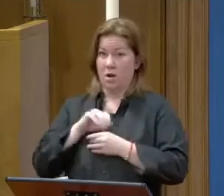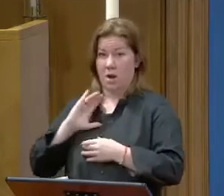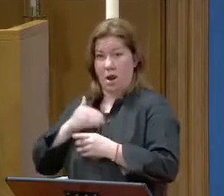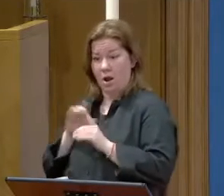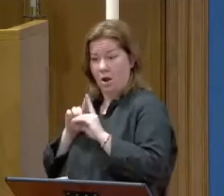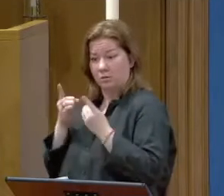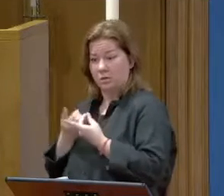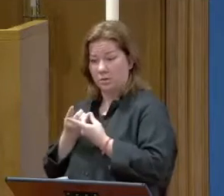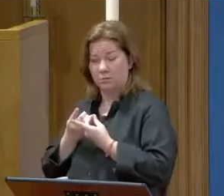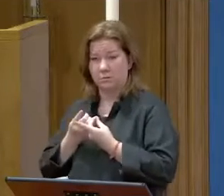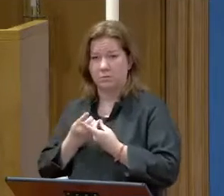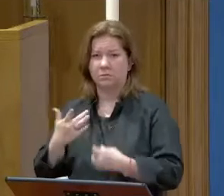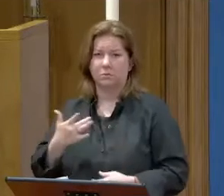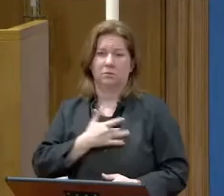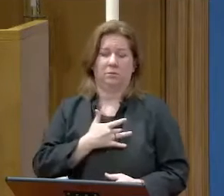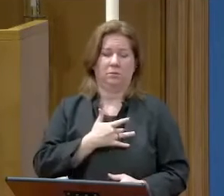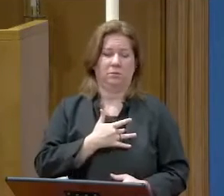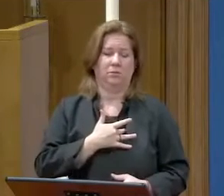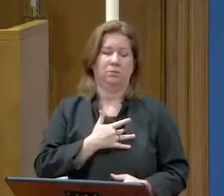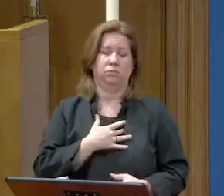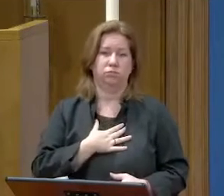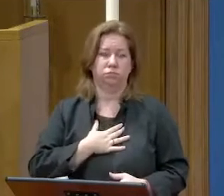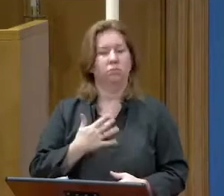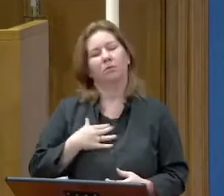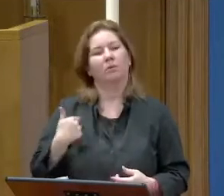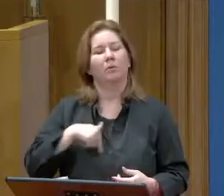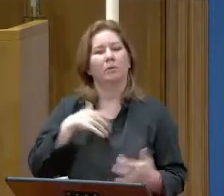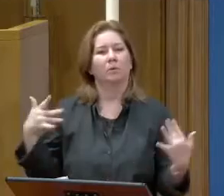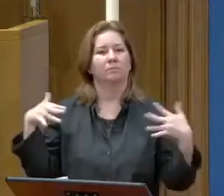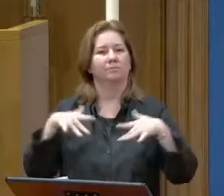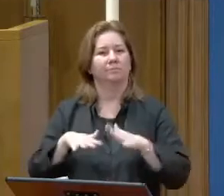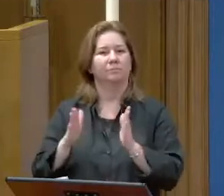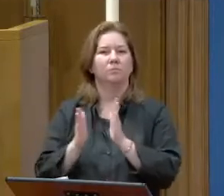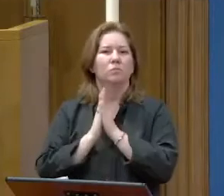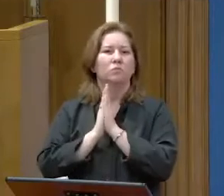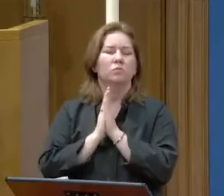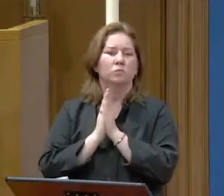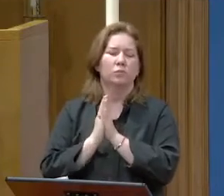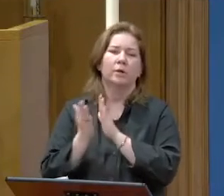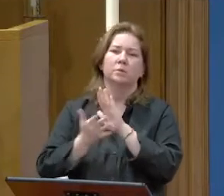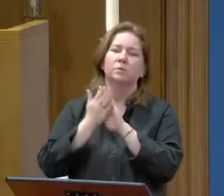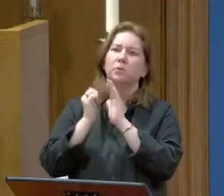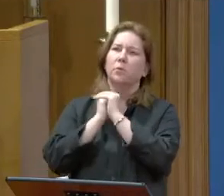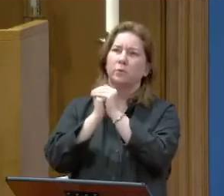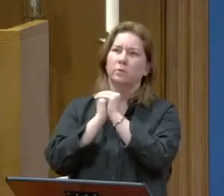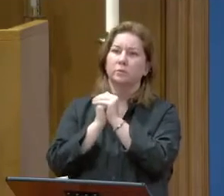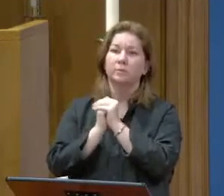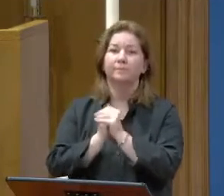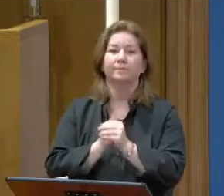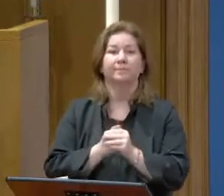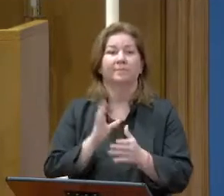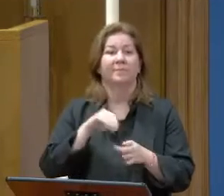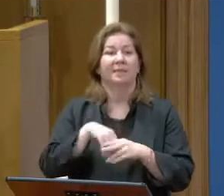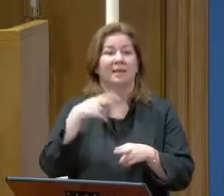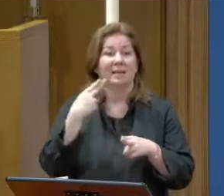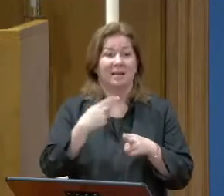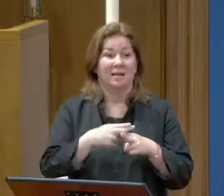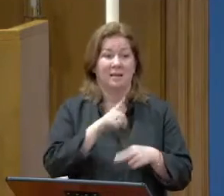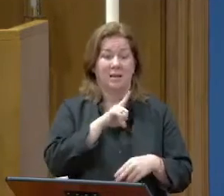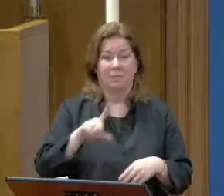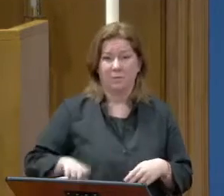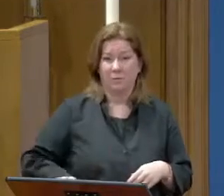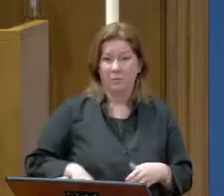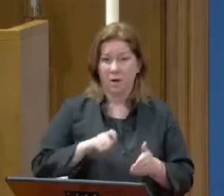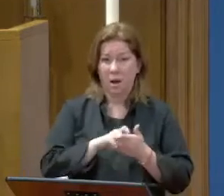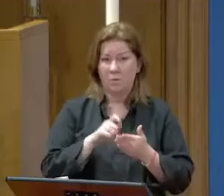weighed on our hearts last week as we gathered to praise and worship the risen Christ. In the name of the Lord, I write with three invitations to the people